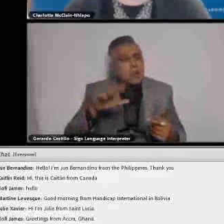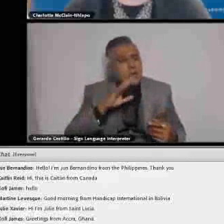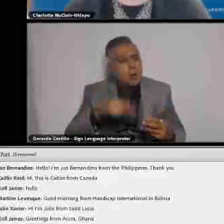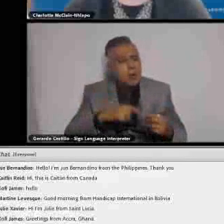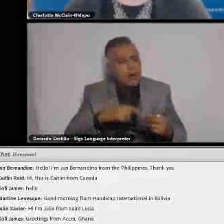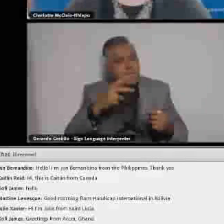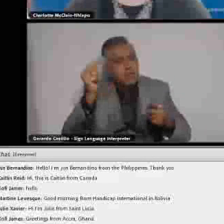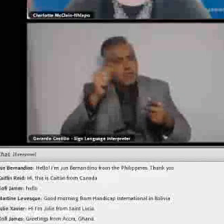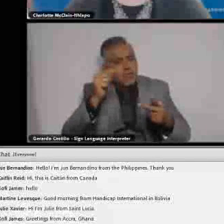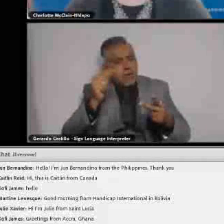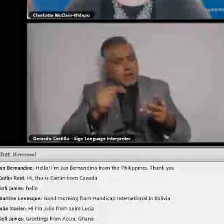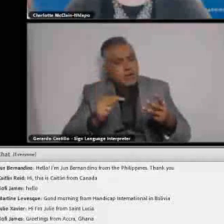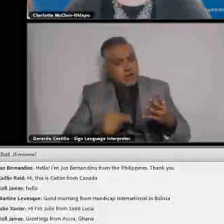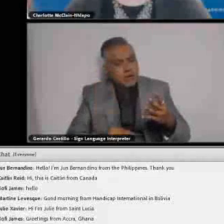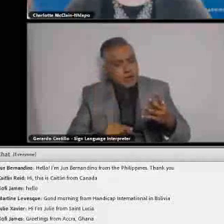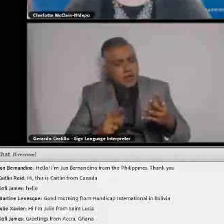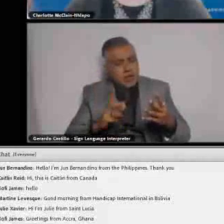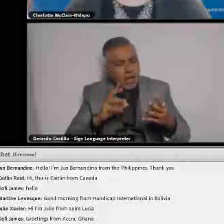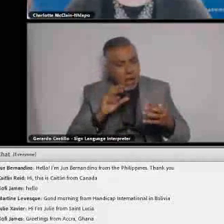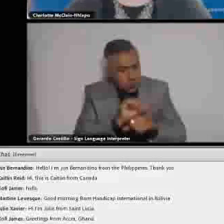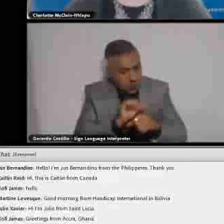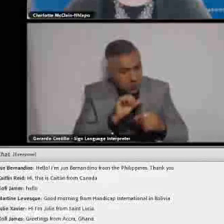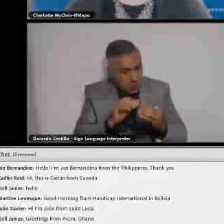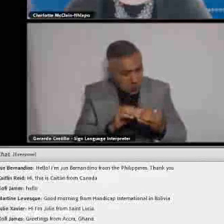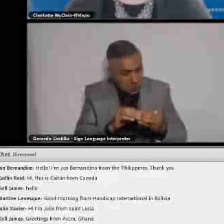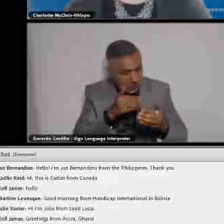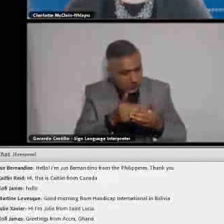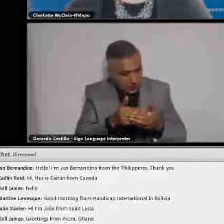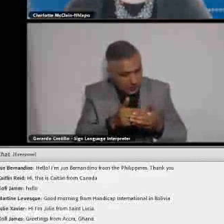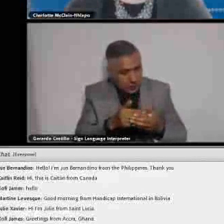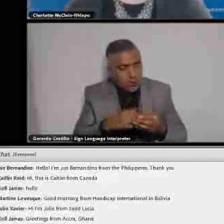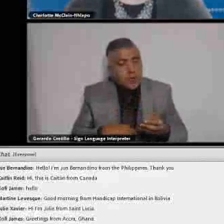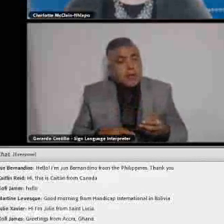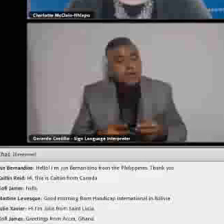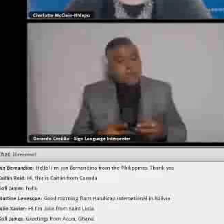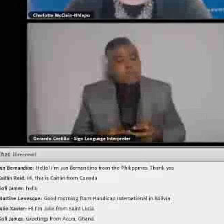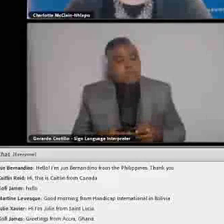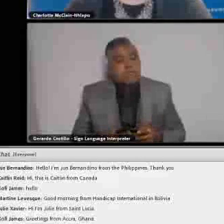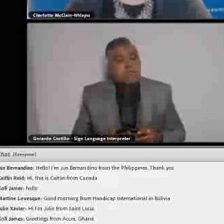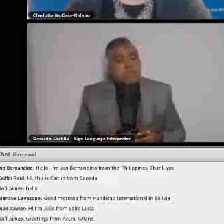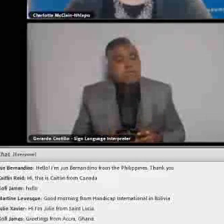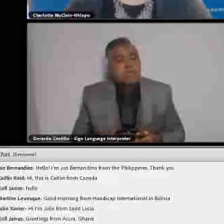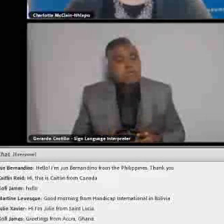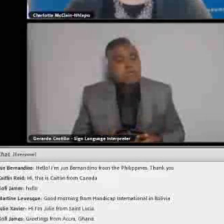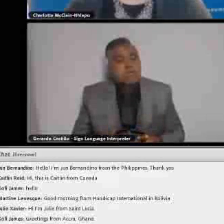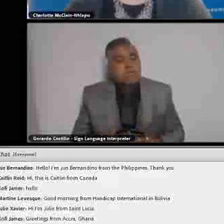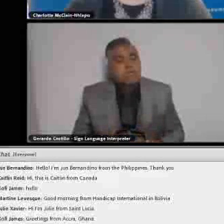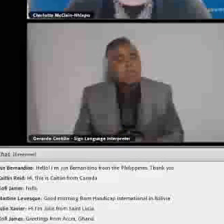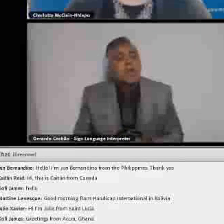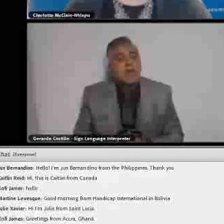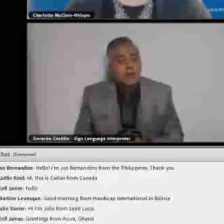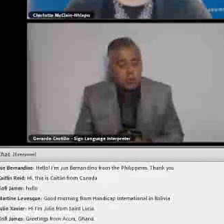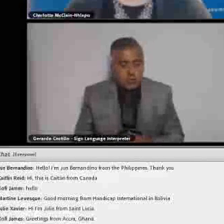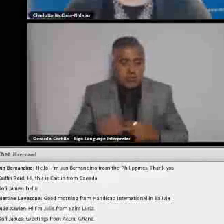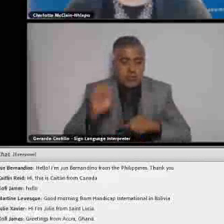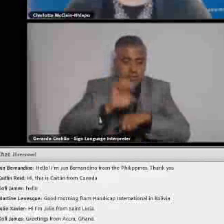more closer to or that I'm more familiar with. So in Ecuador, for